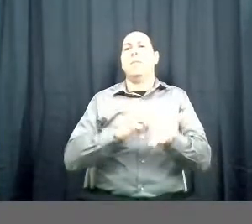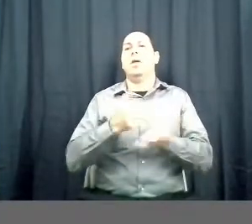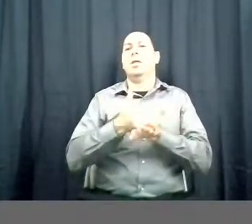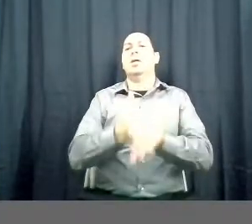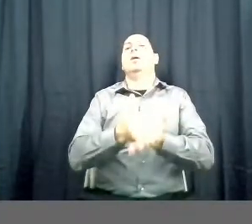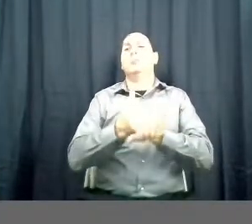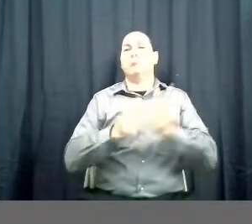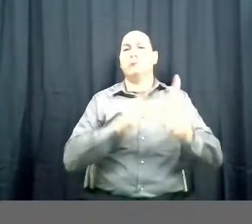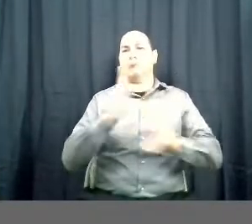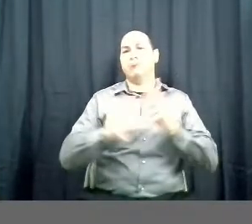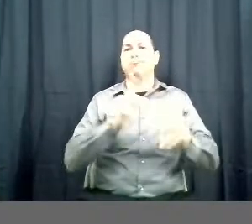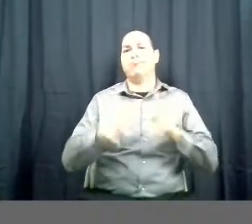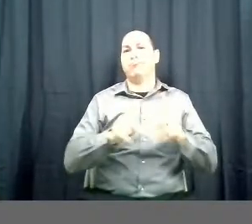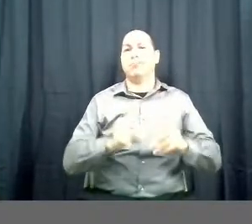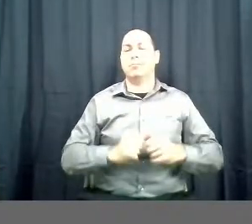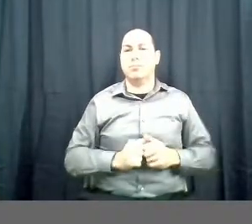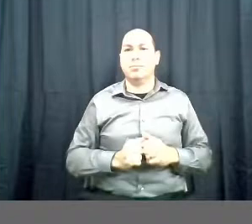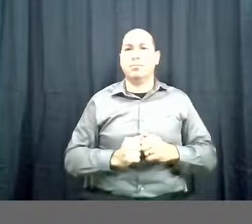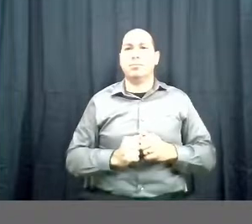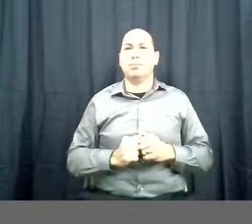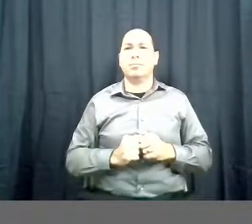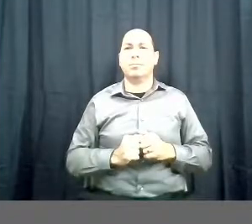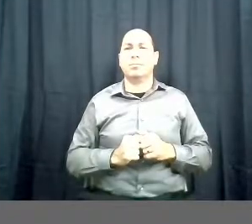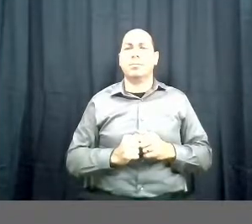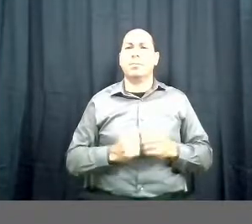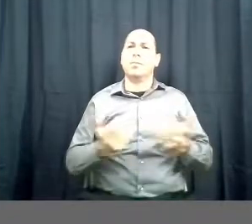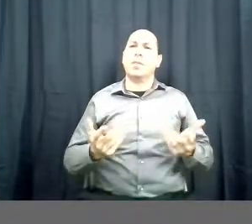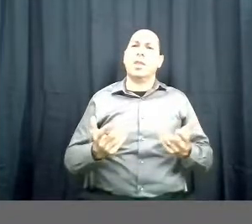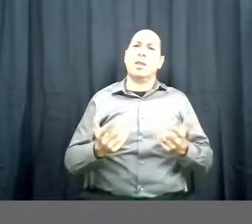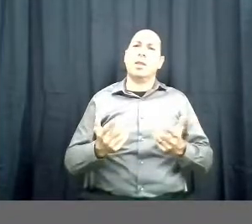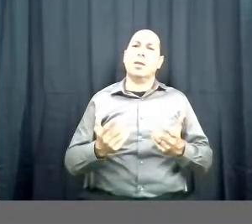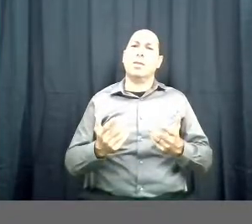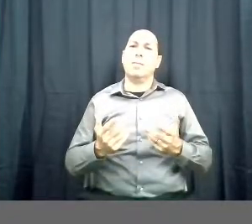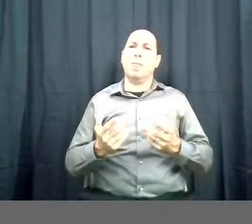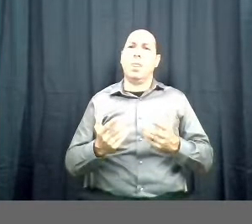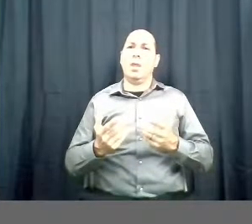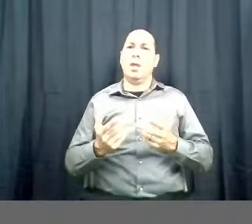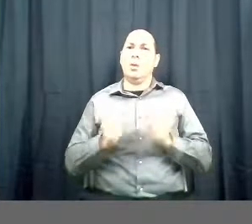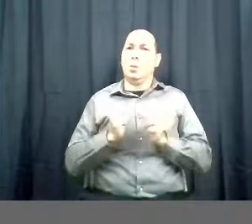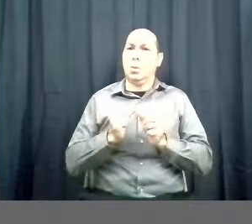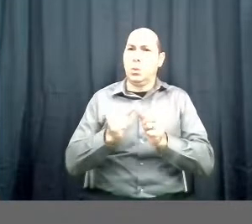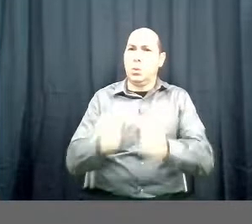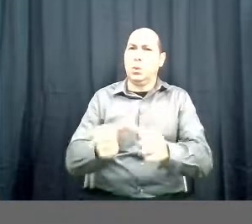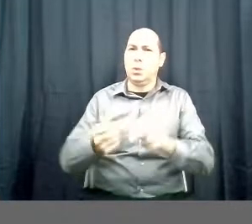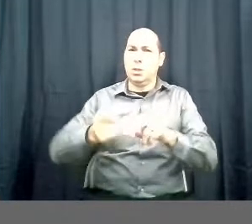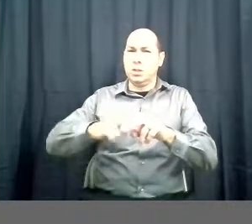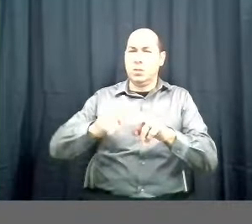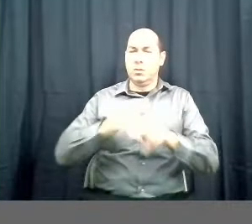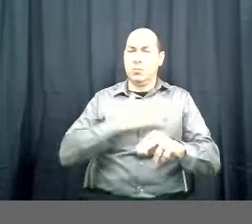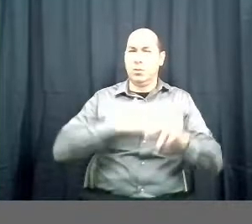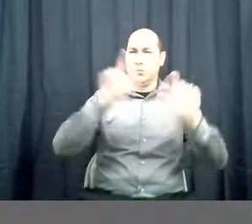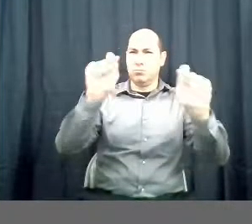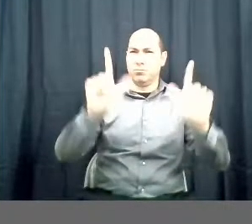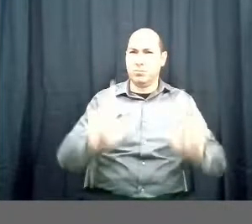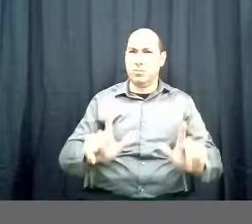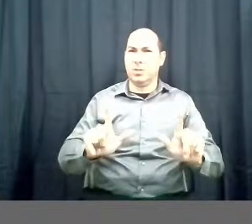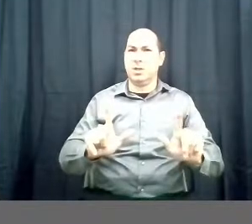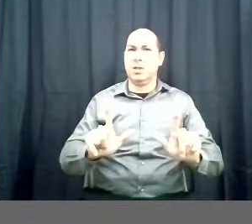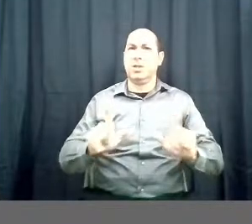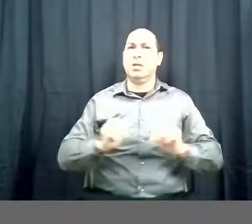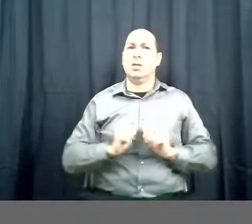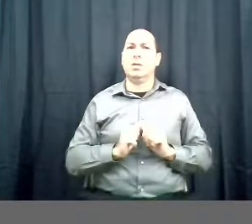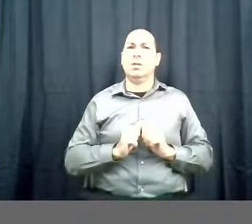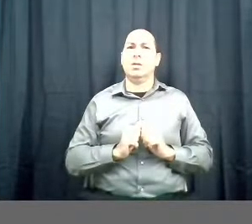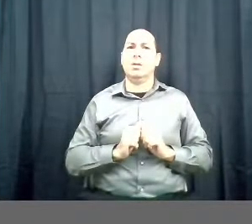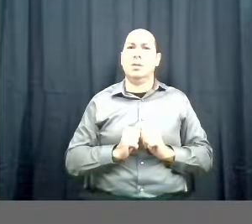So as a permanent increase, if you go to the next slide, a permanent increase could